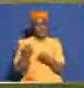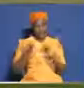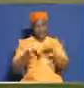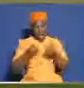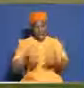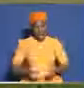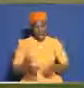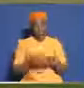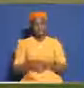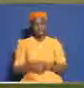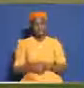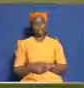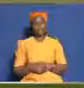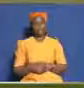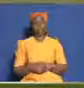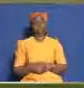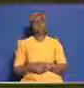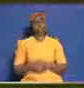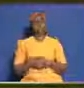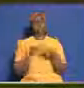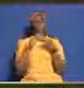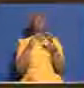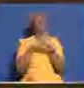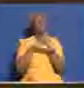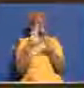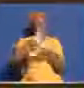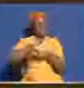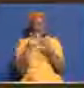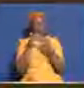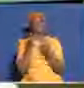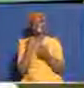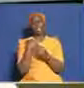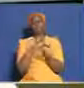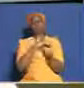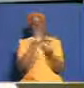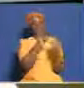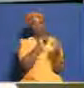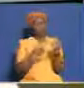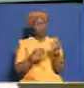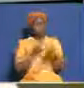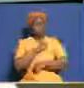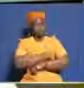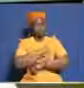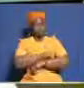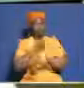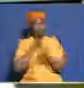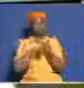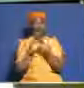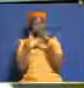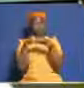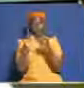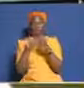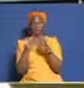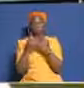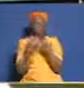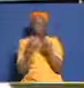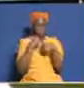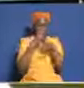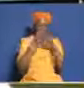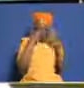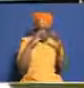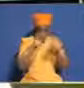faithful will be visiting schools and communities to create awareness on the vice. In the parish, we have a group called Child Protection